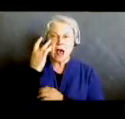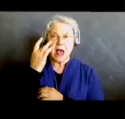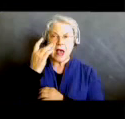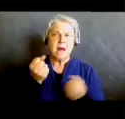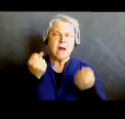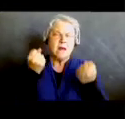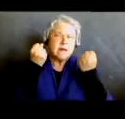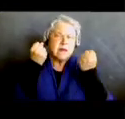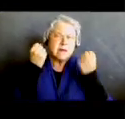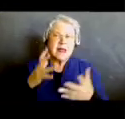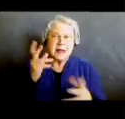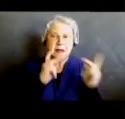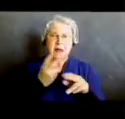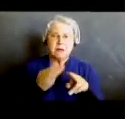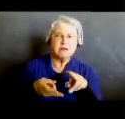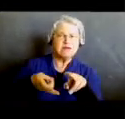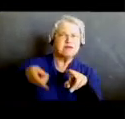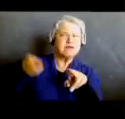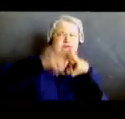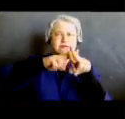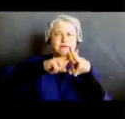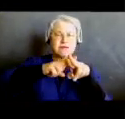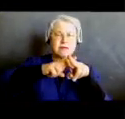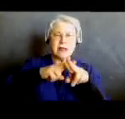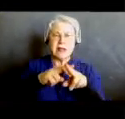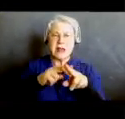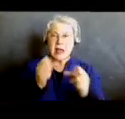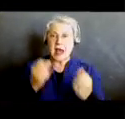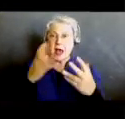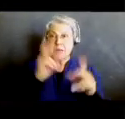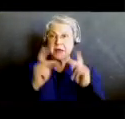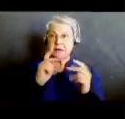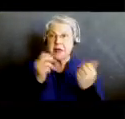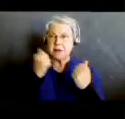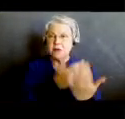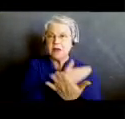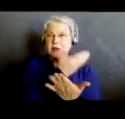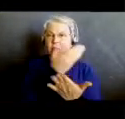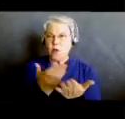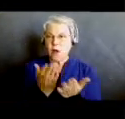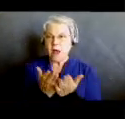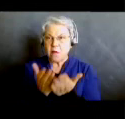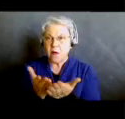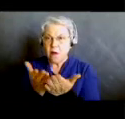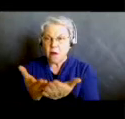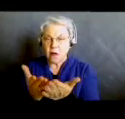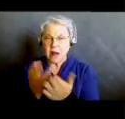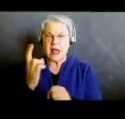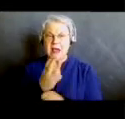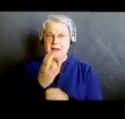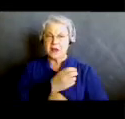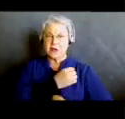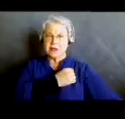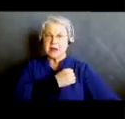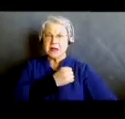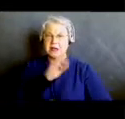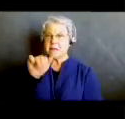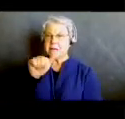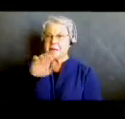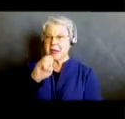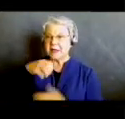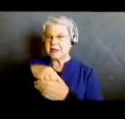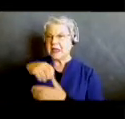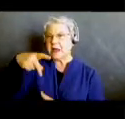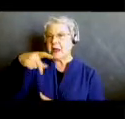Haitian people trying to reach the US by boat. And they used military bases, US military bases in Panama,